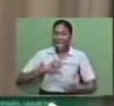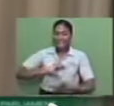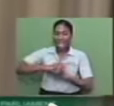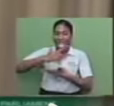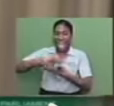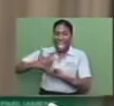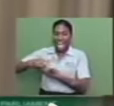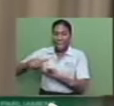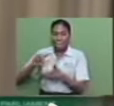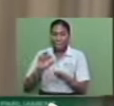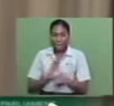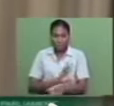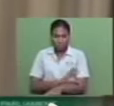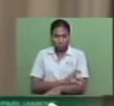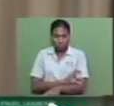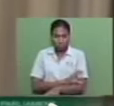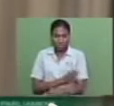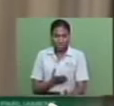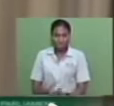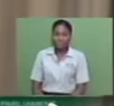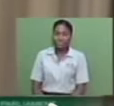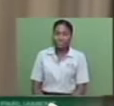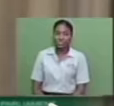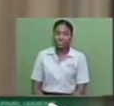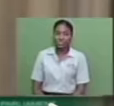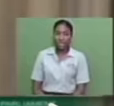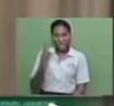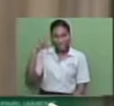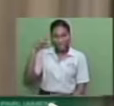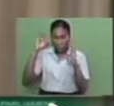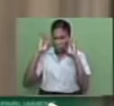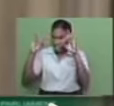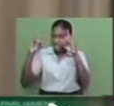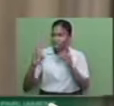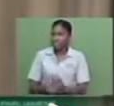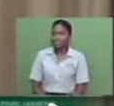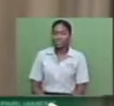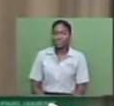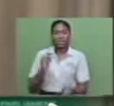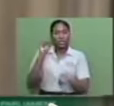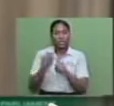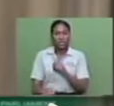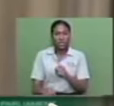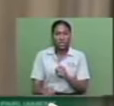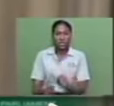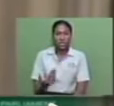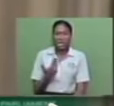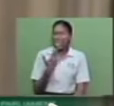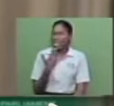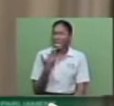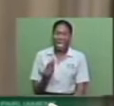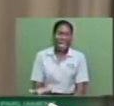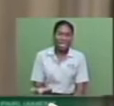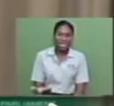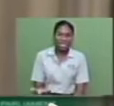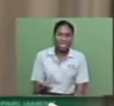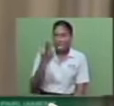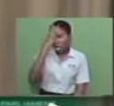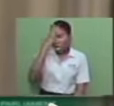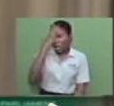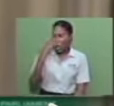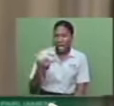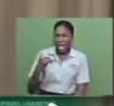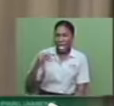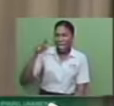the education learning platforms. We must ask what data drove government to scrap the laptop program in the first